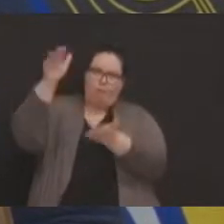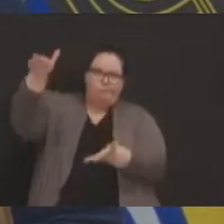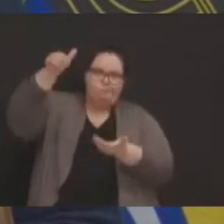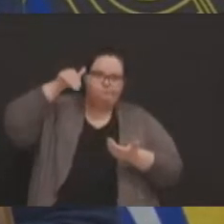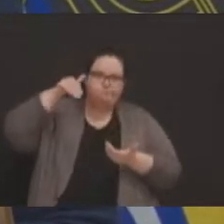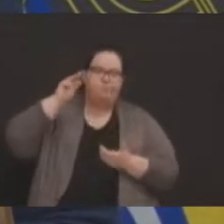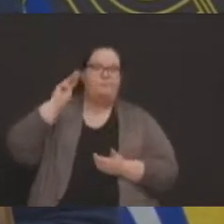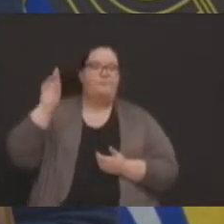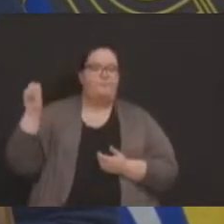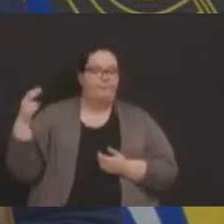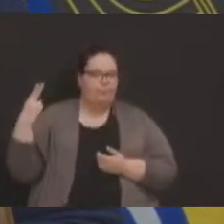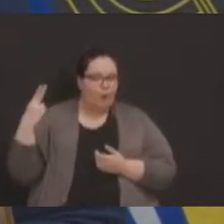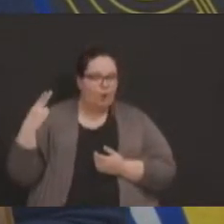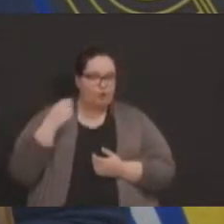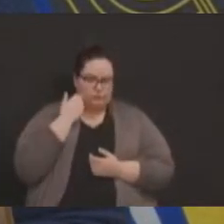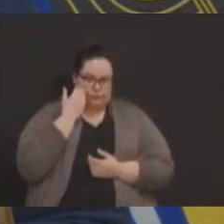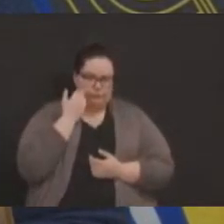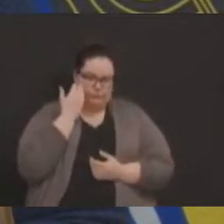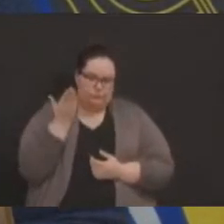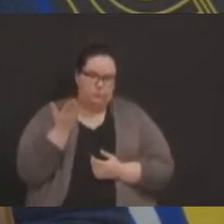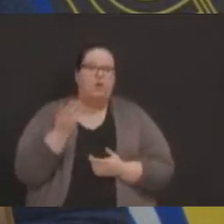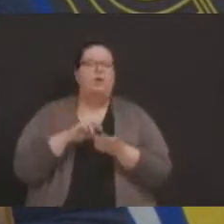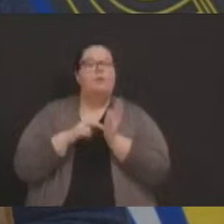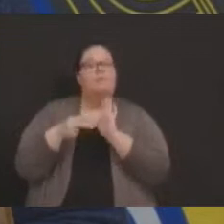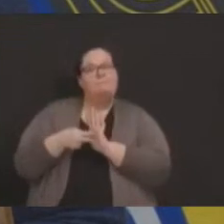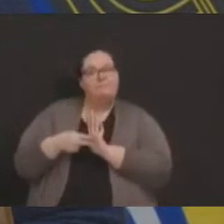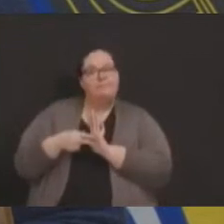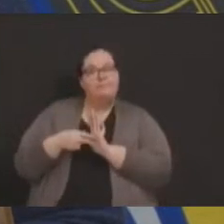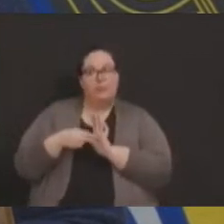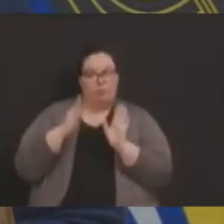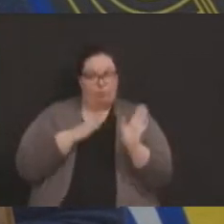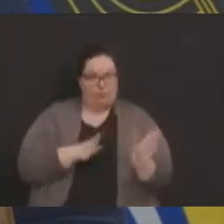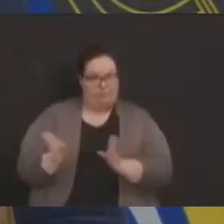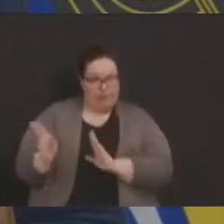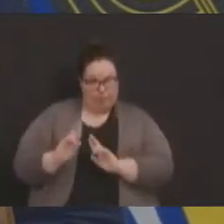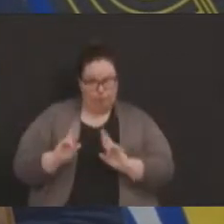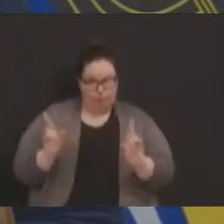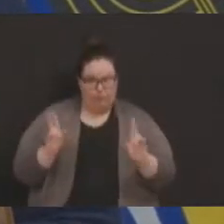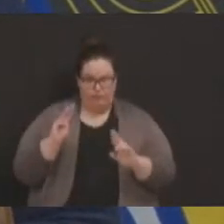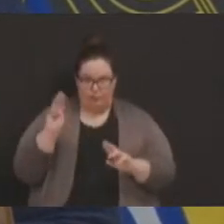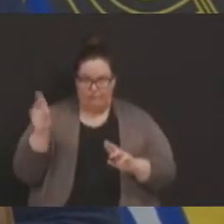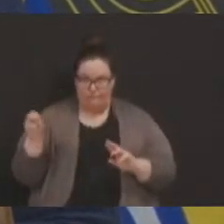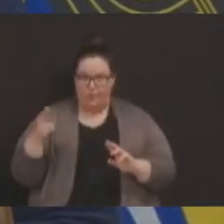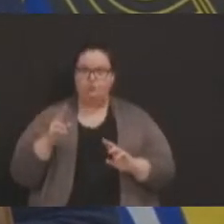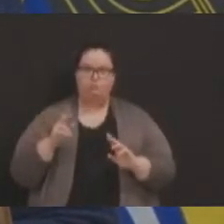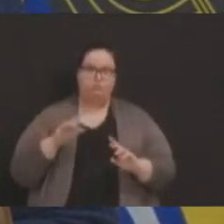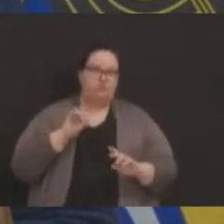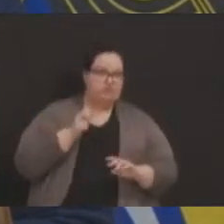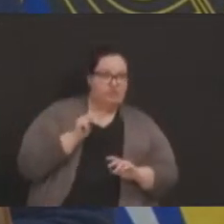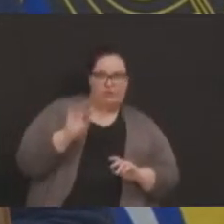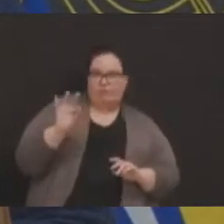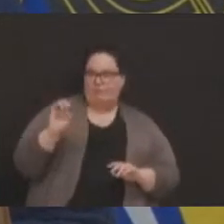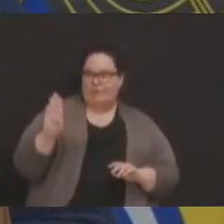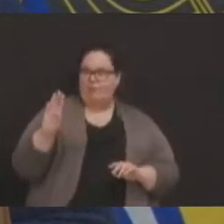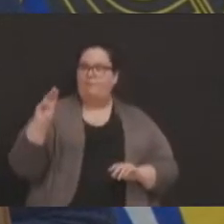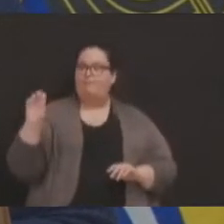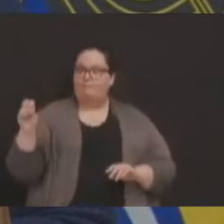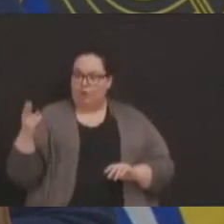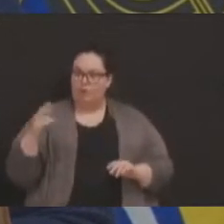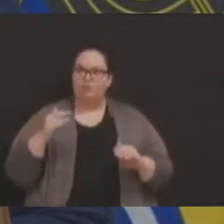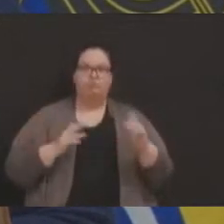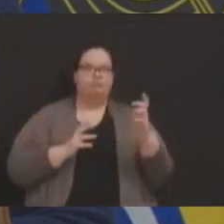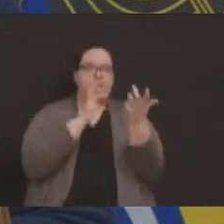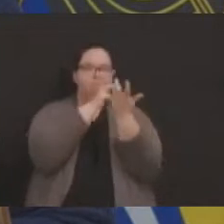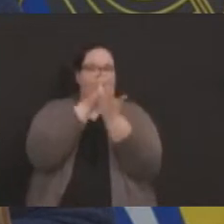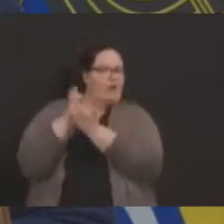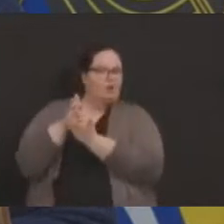March, so that we can be on target at the end of March. And we are going to hold fast to that.